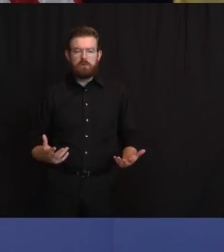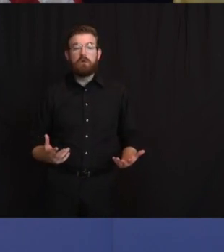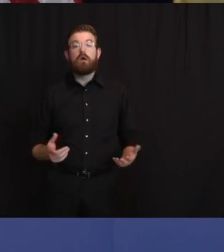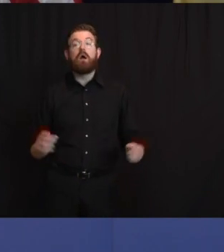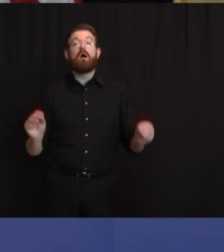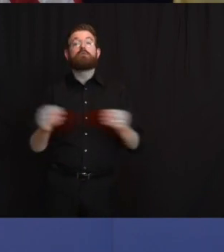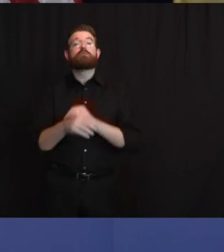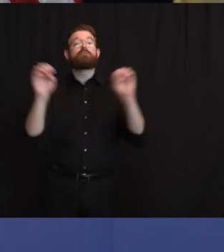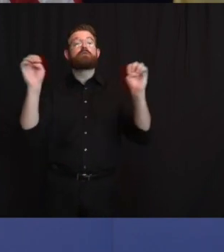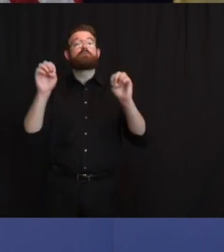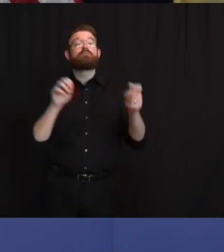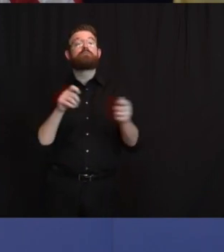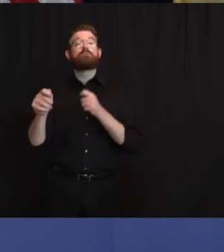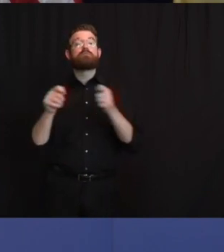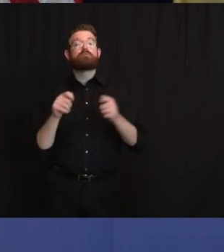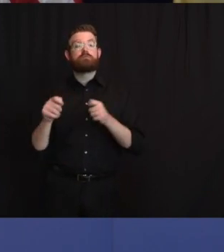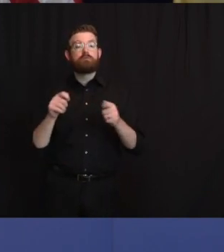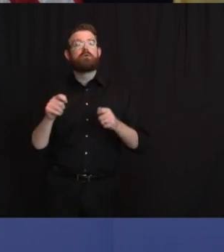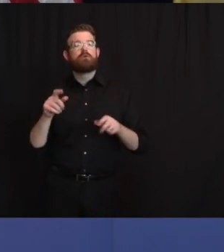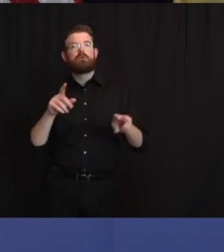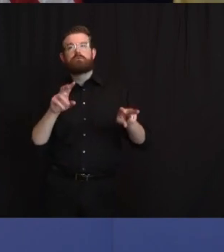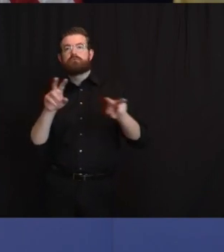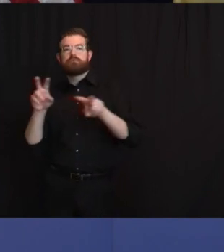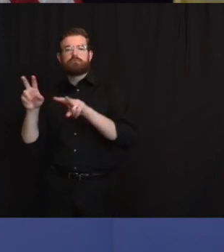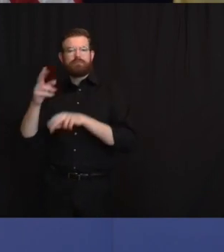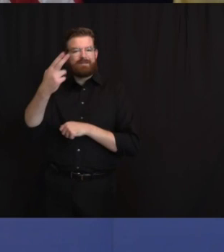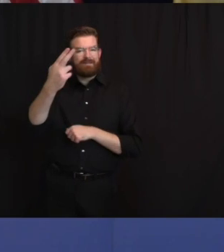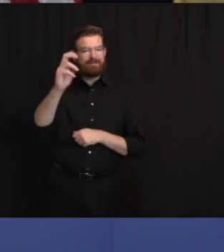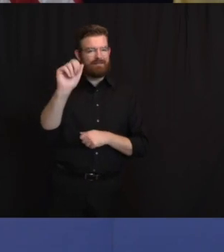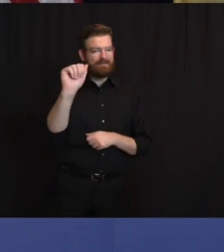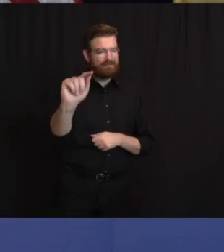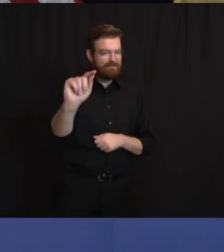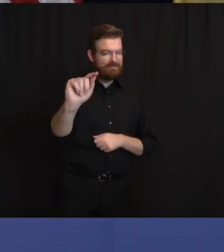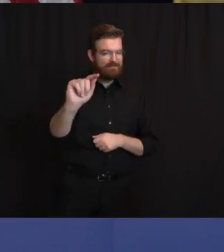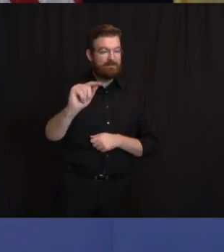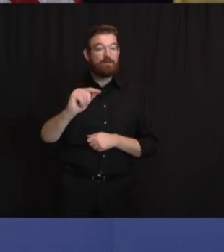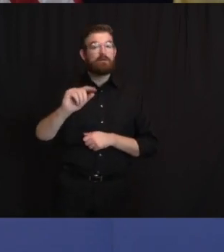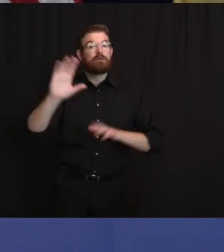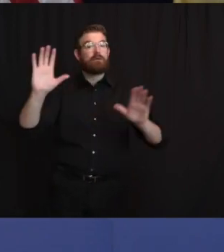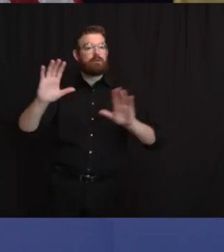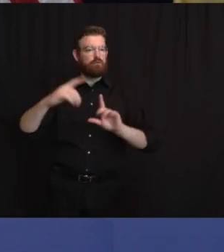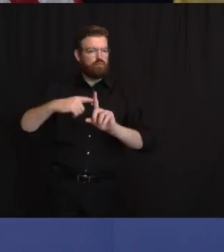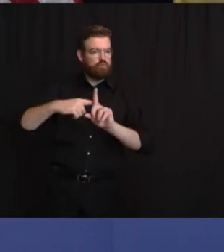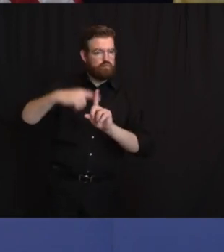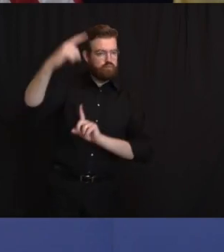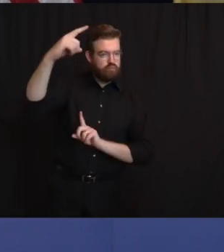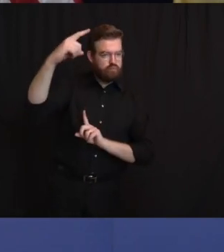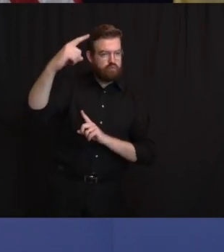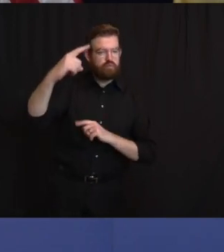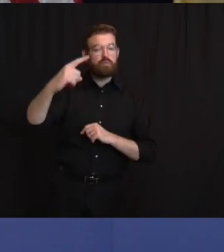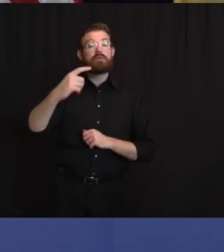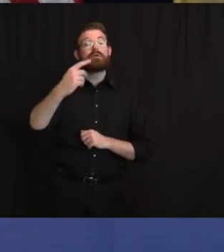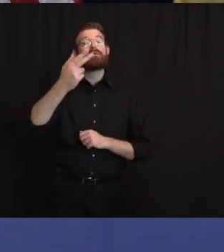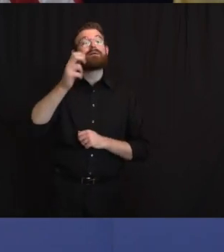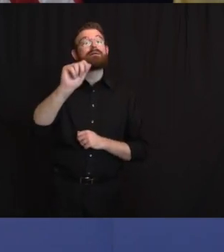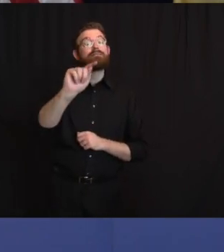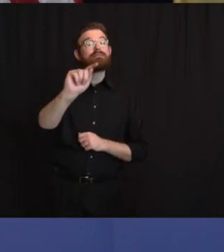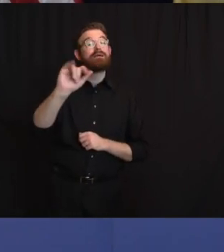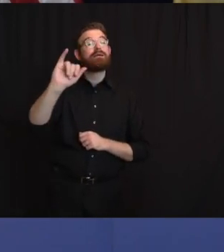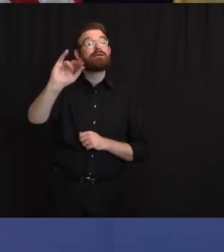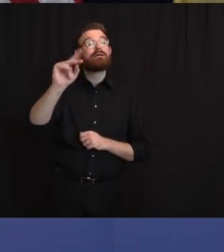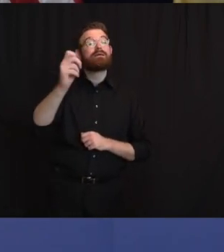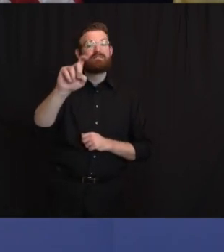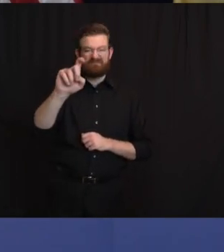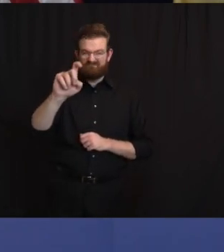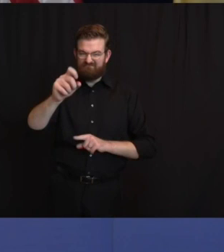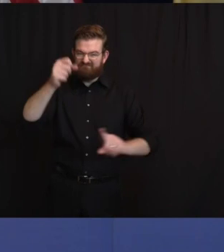heat. I think the heat index on Sunday is predicted to be 110, certainly along the I-95 corridor in urban areas. That gives